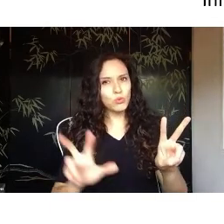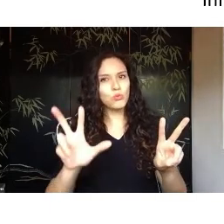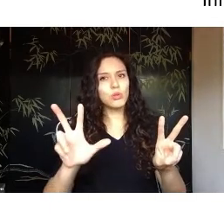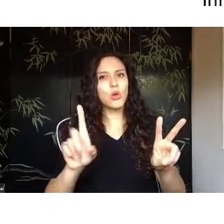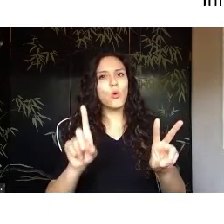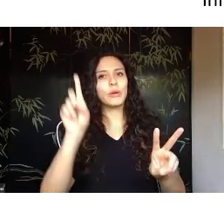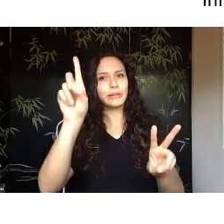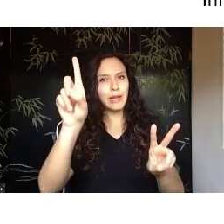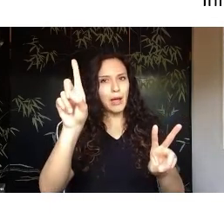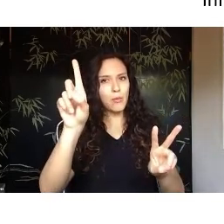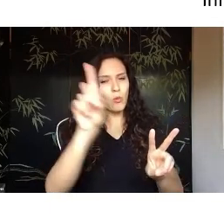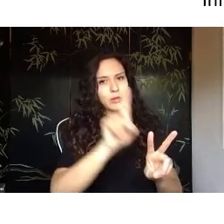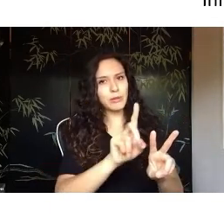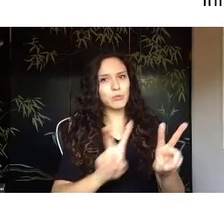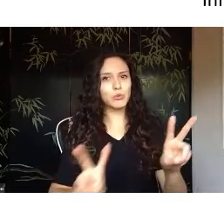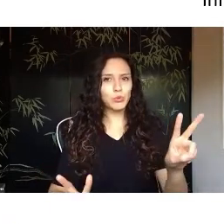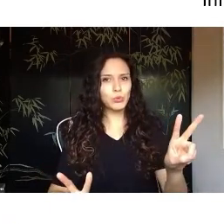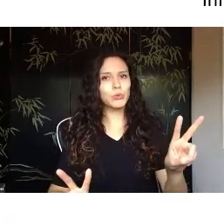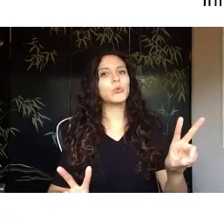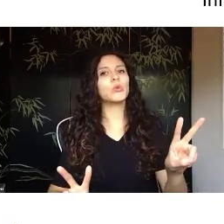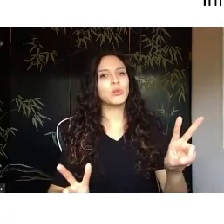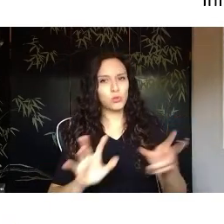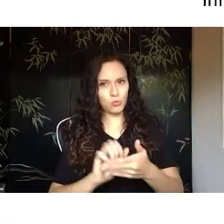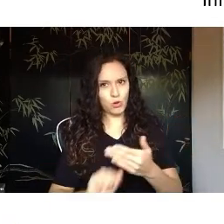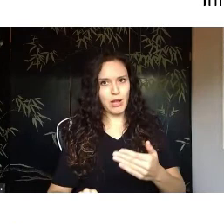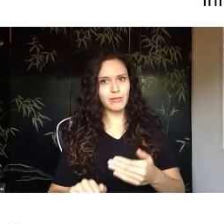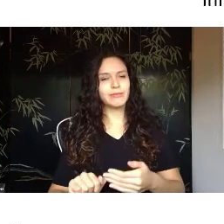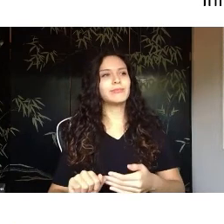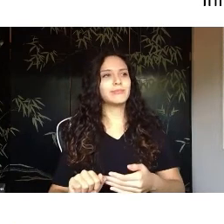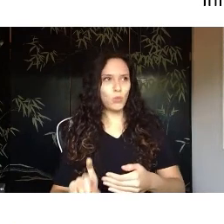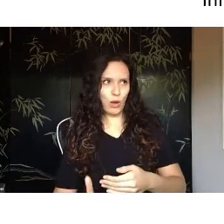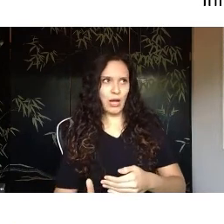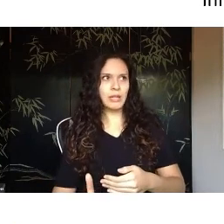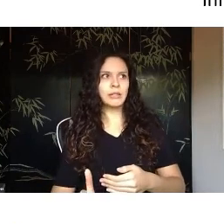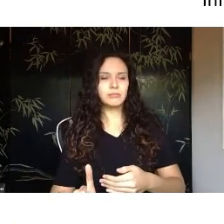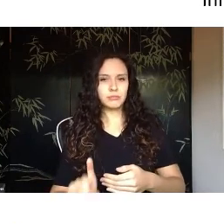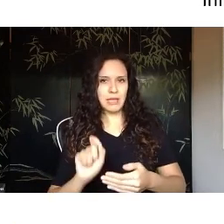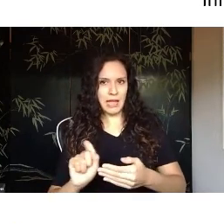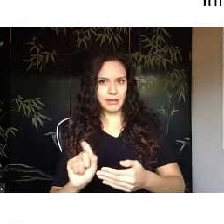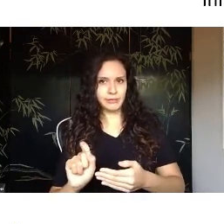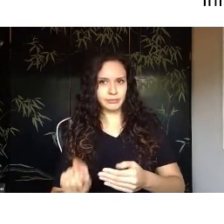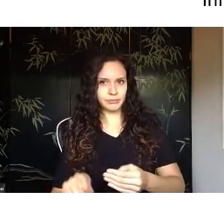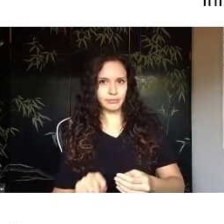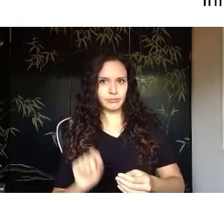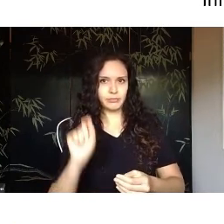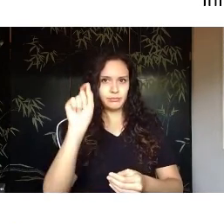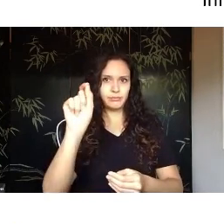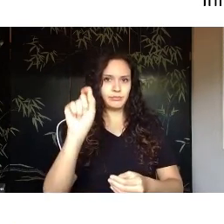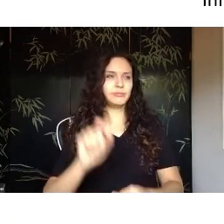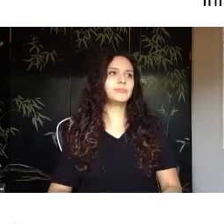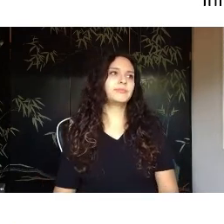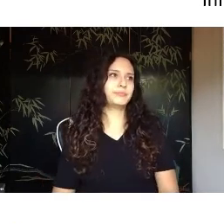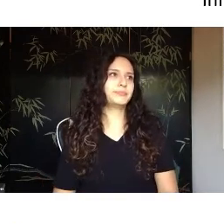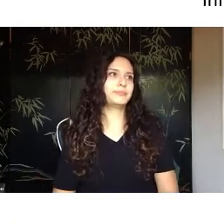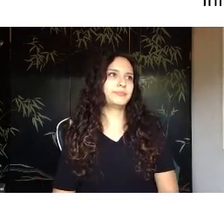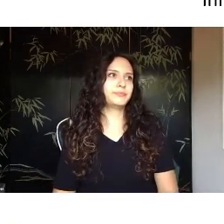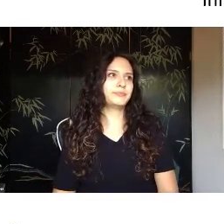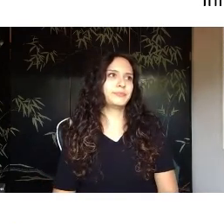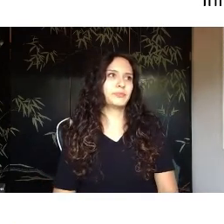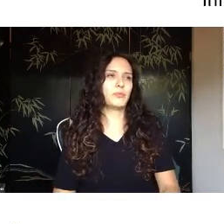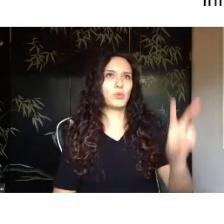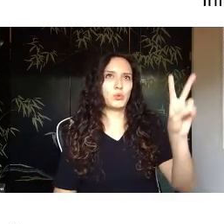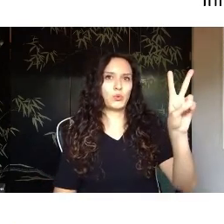Okay, so 2 goes into 3 one time. 1 times 2 is 2. Subtract, I get 1. Add a decimal, bring it